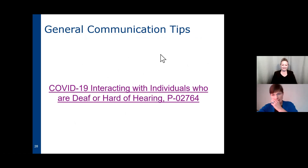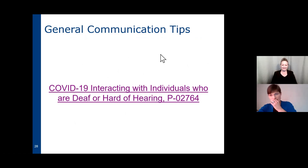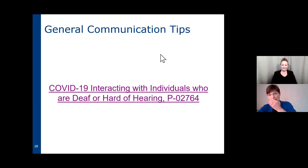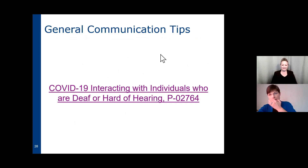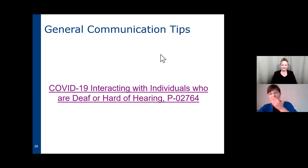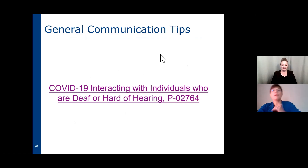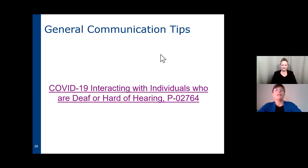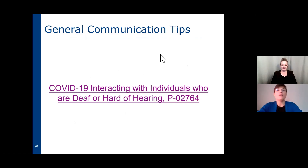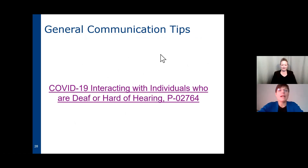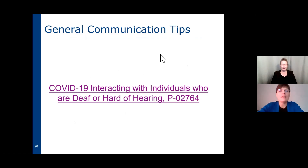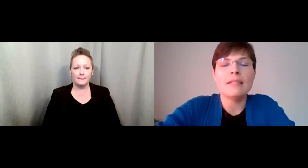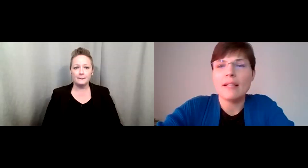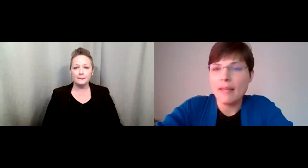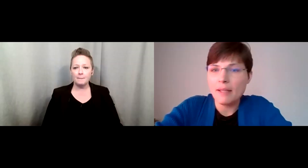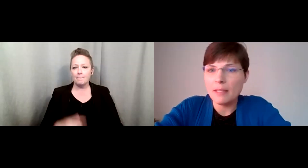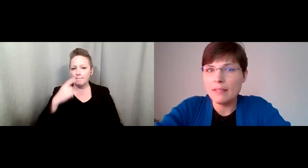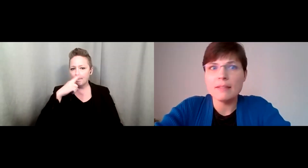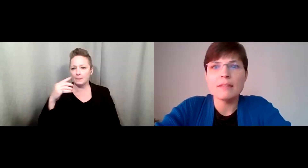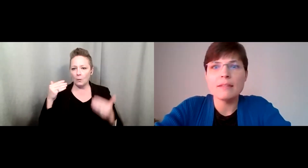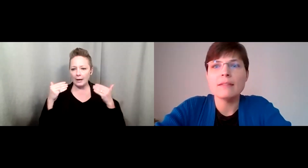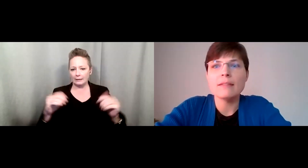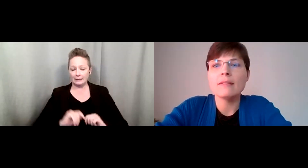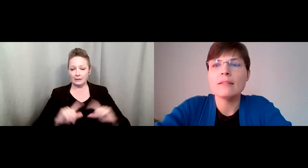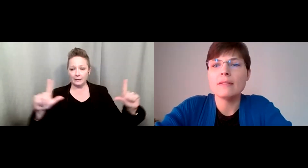Checking on time. Can you go ahead and click on that, please?